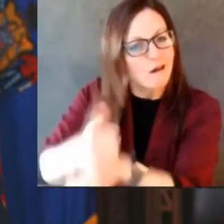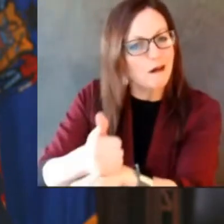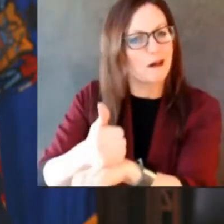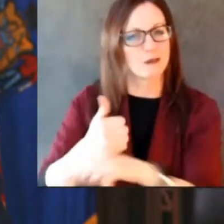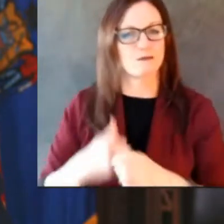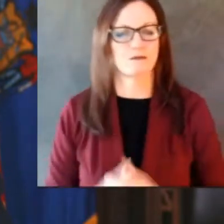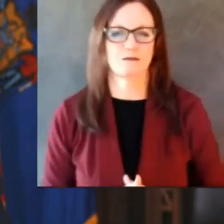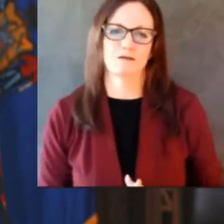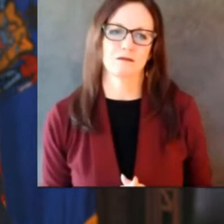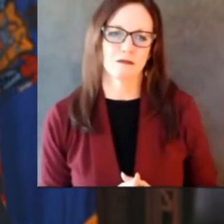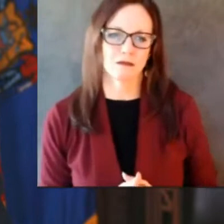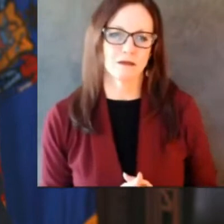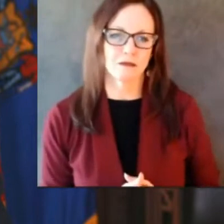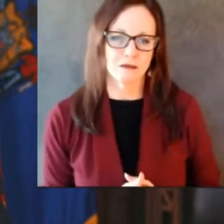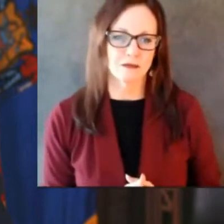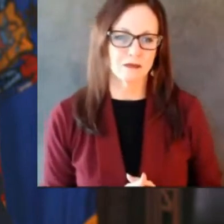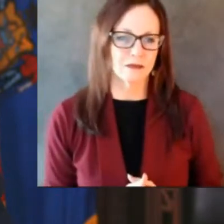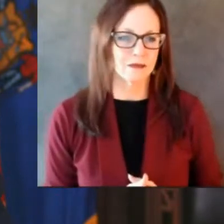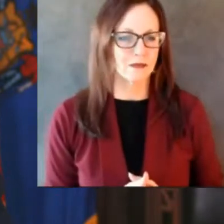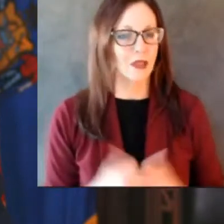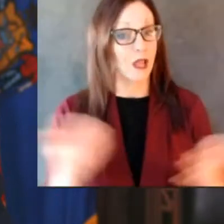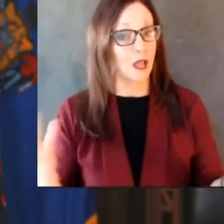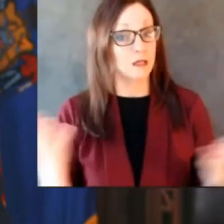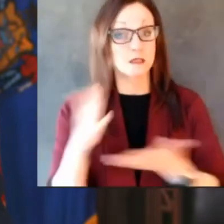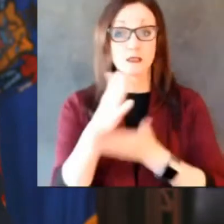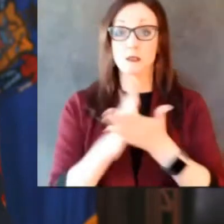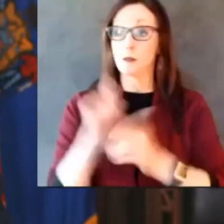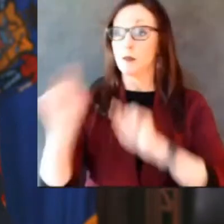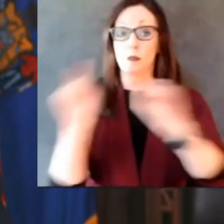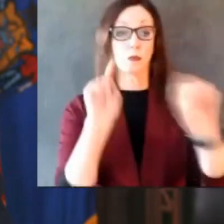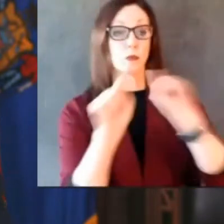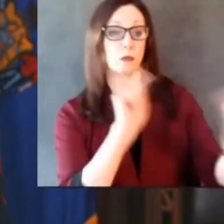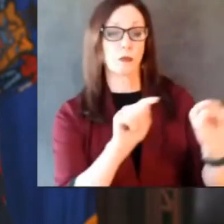DHS websites and learn more about how safe and